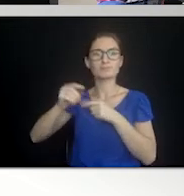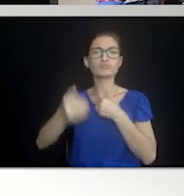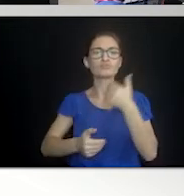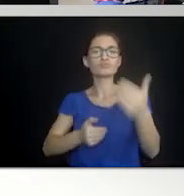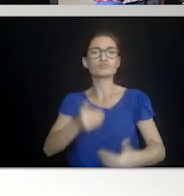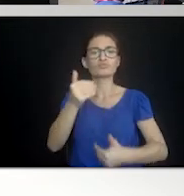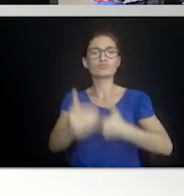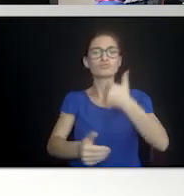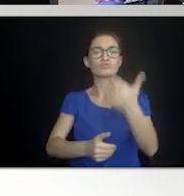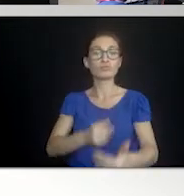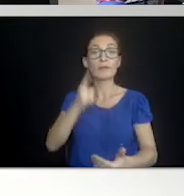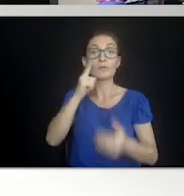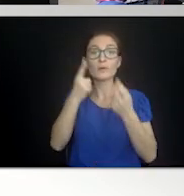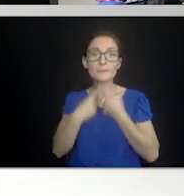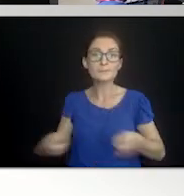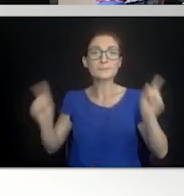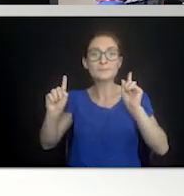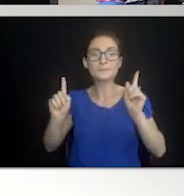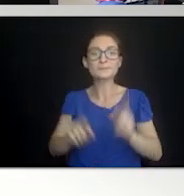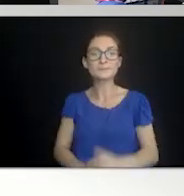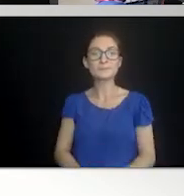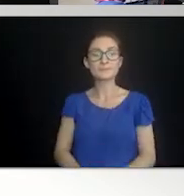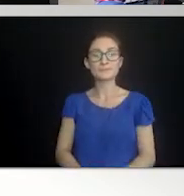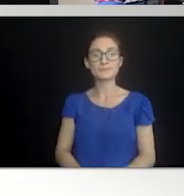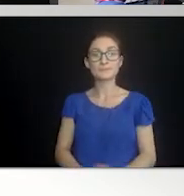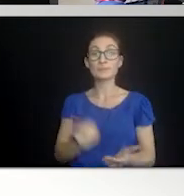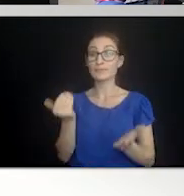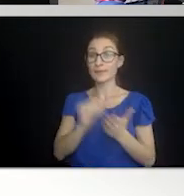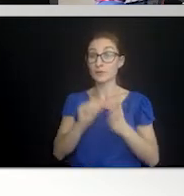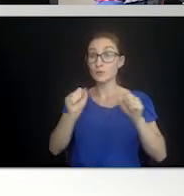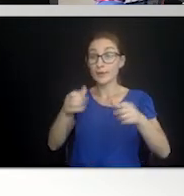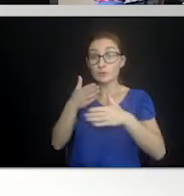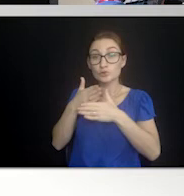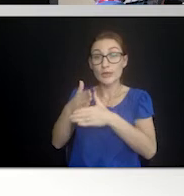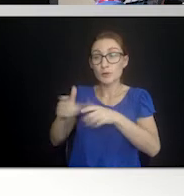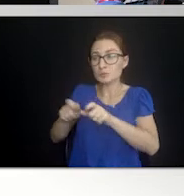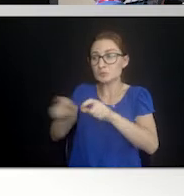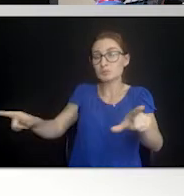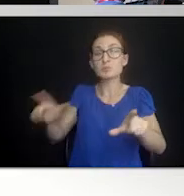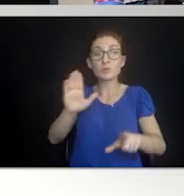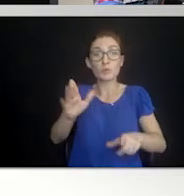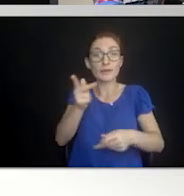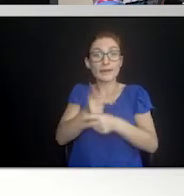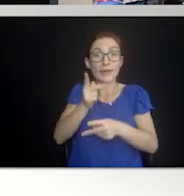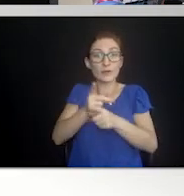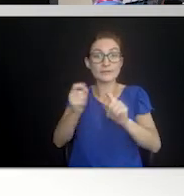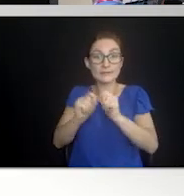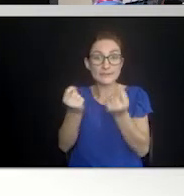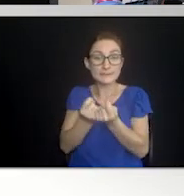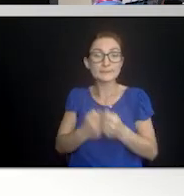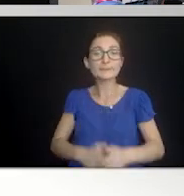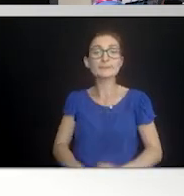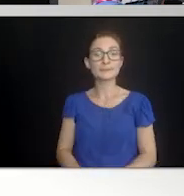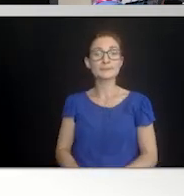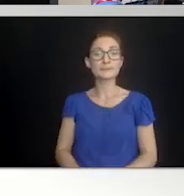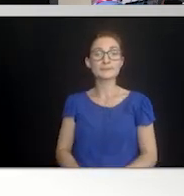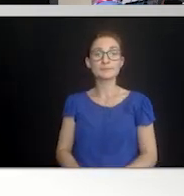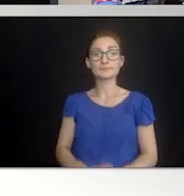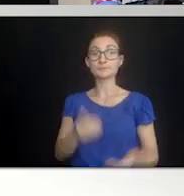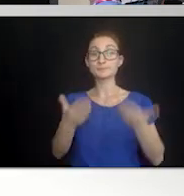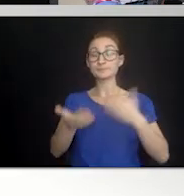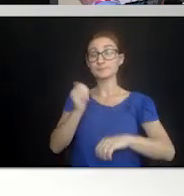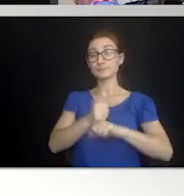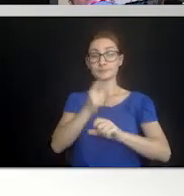different steps to get to where I need to get for independent play. And again, you can share these with individuals on your care team. So maybe you